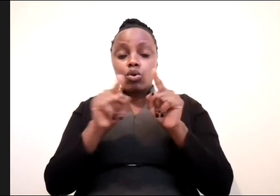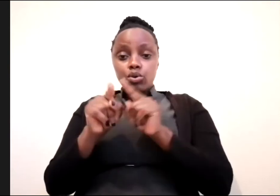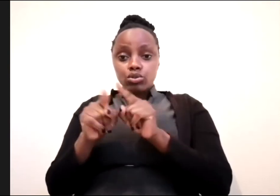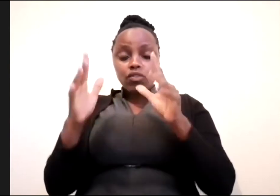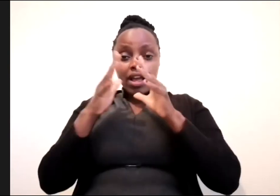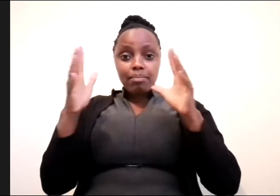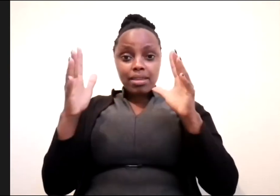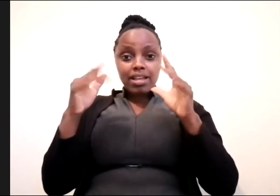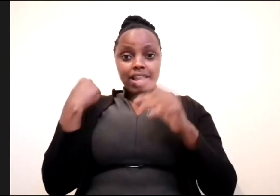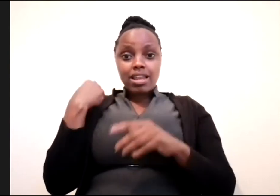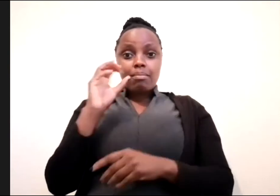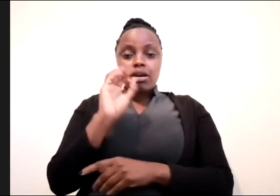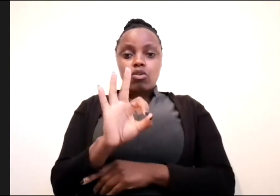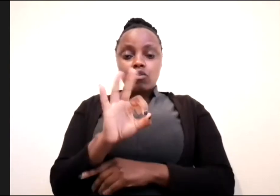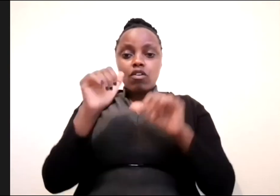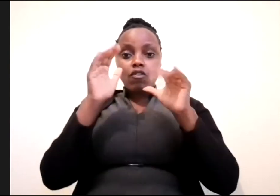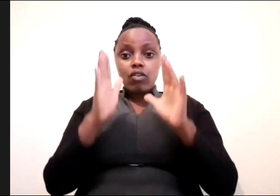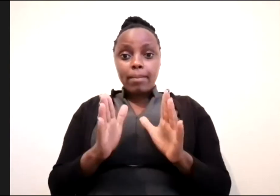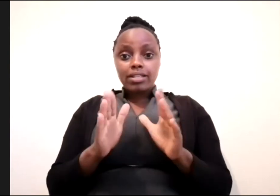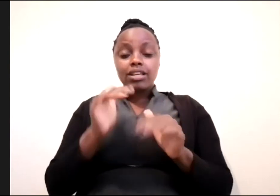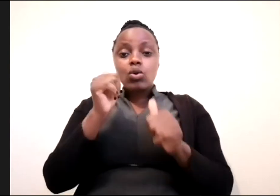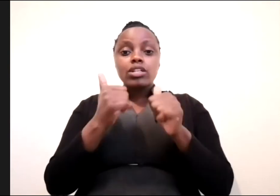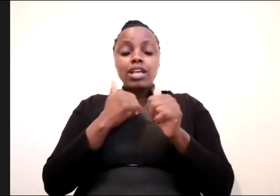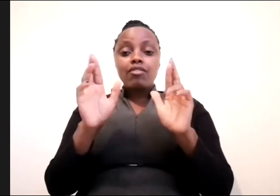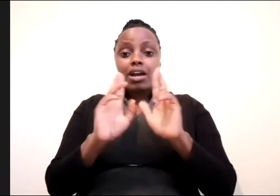of farmers already,